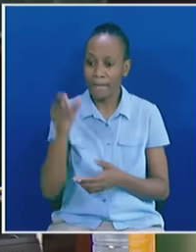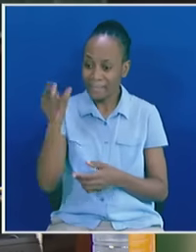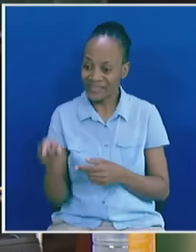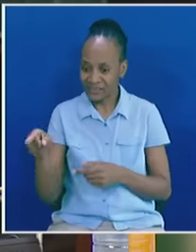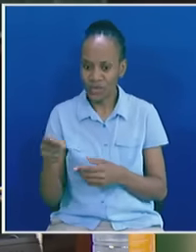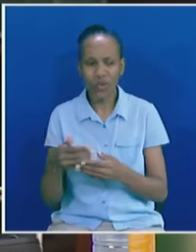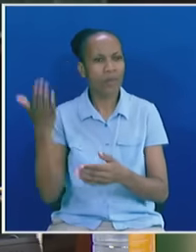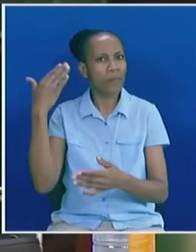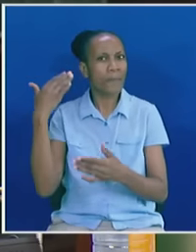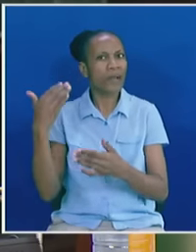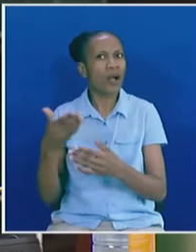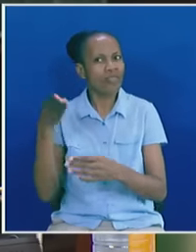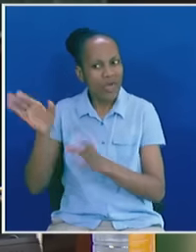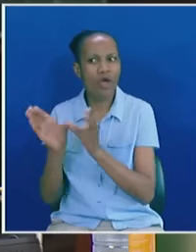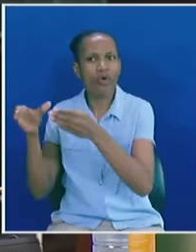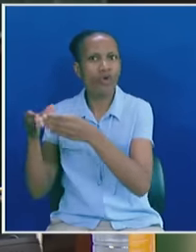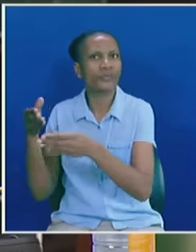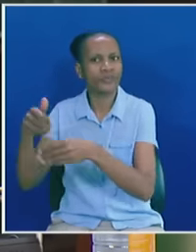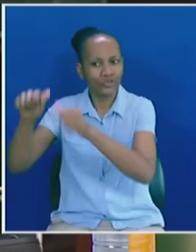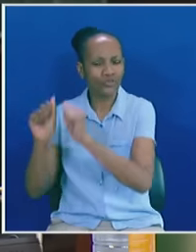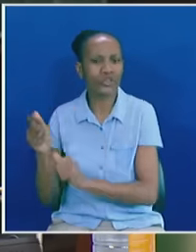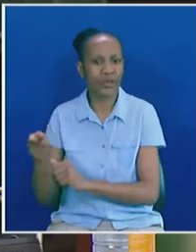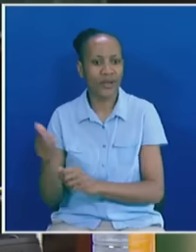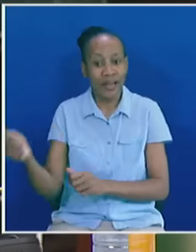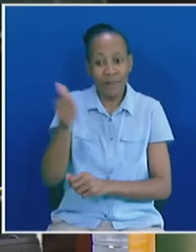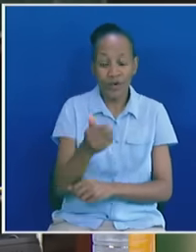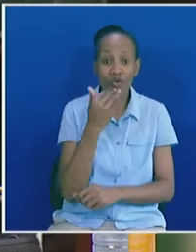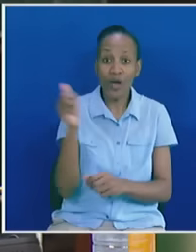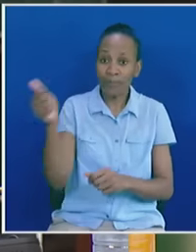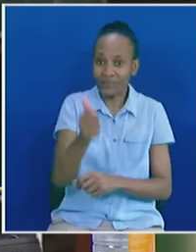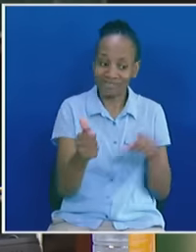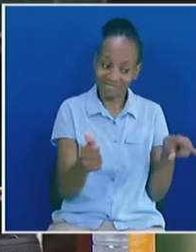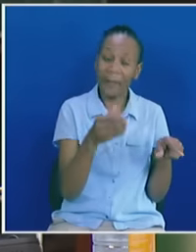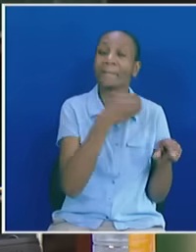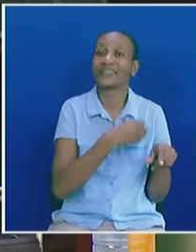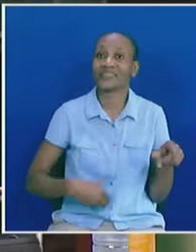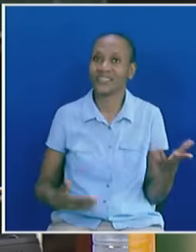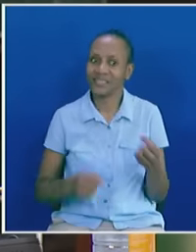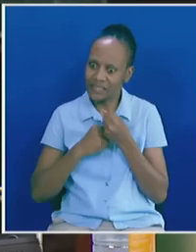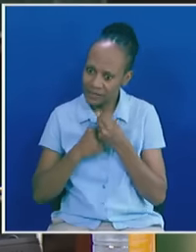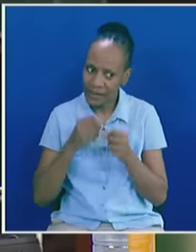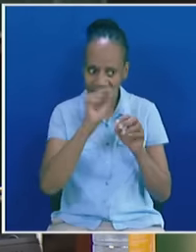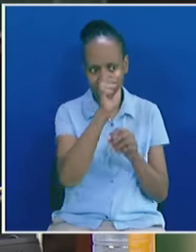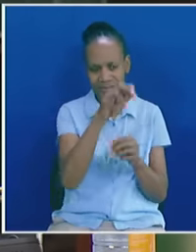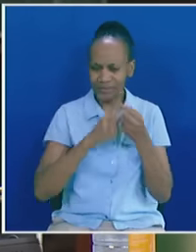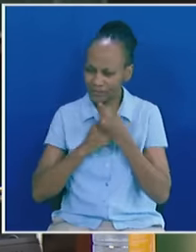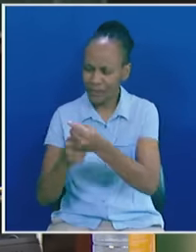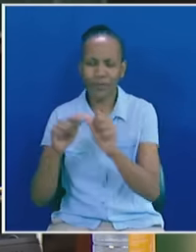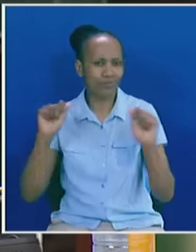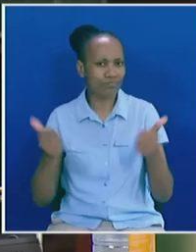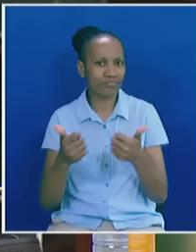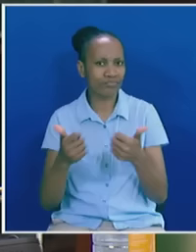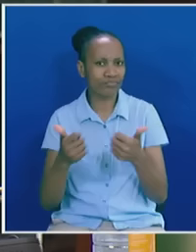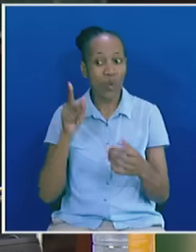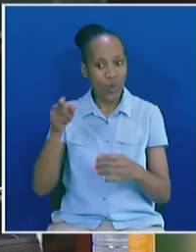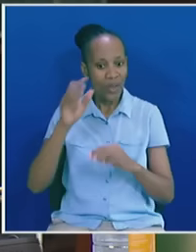chair of the Intelligence Committee, appointed by the President on behalf of the ANC, supported by the ANC, and no doubt placed there to protect the